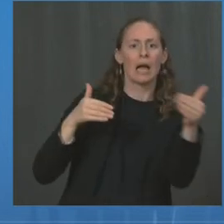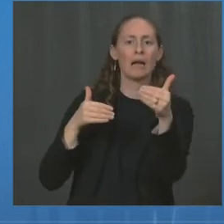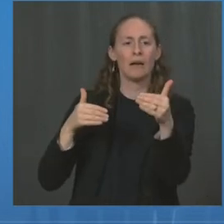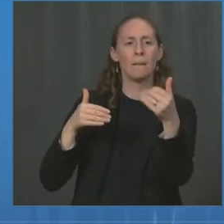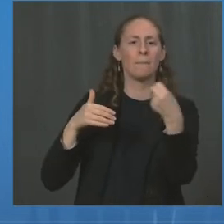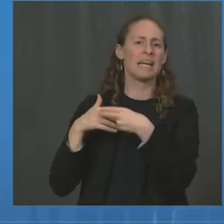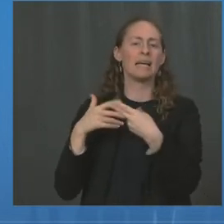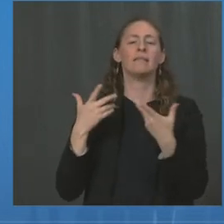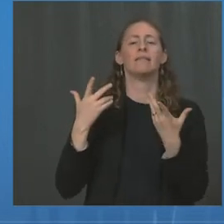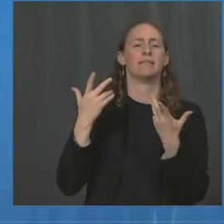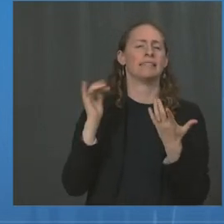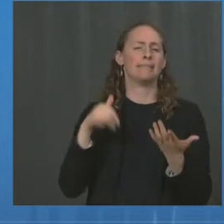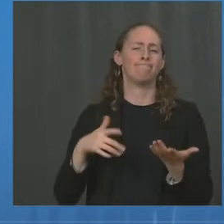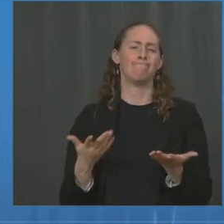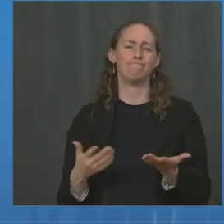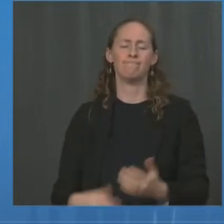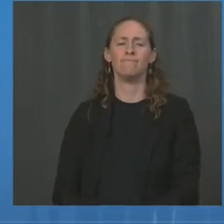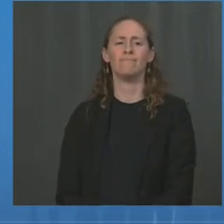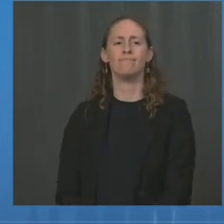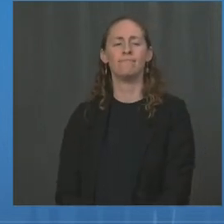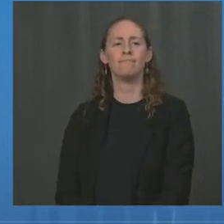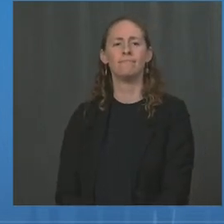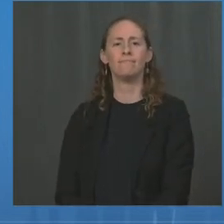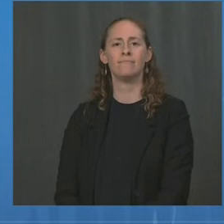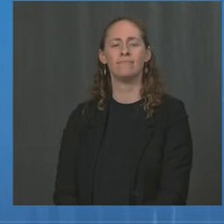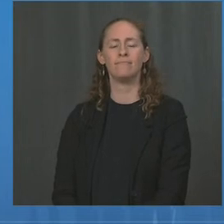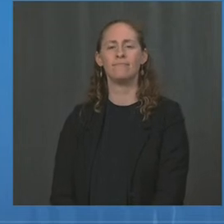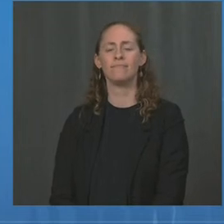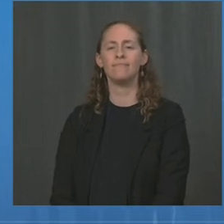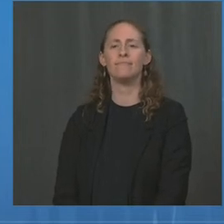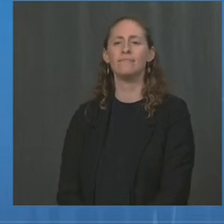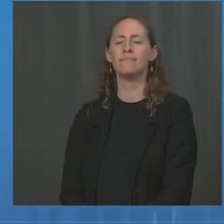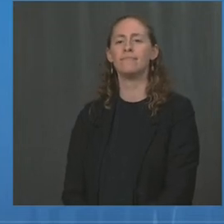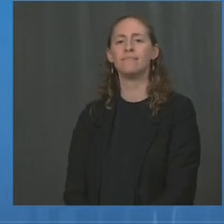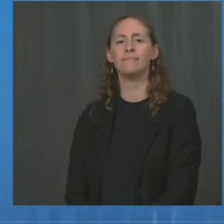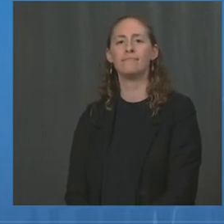question. Cheyenne Haslett, ABC.